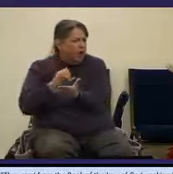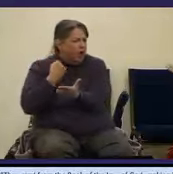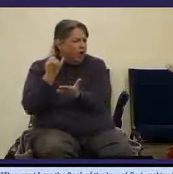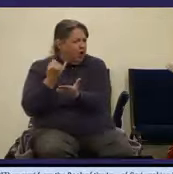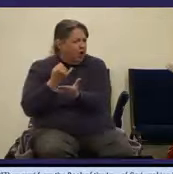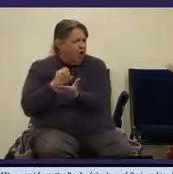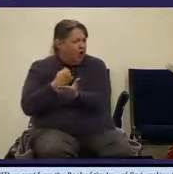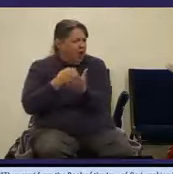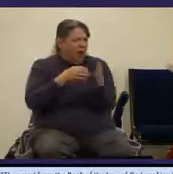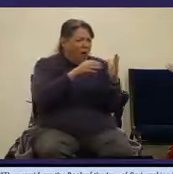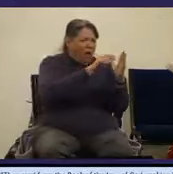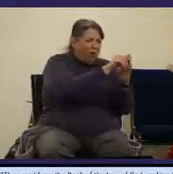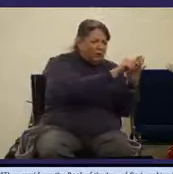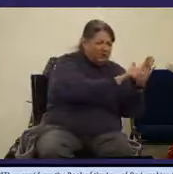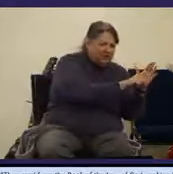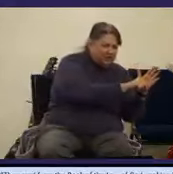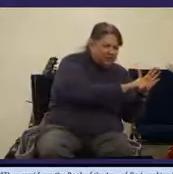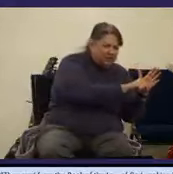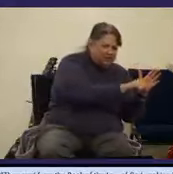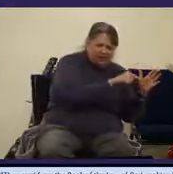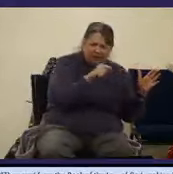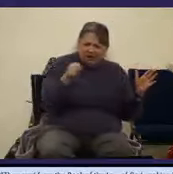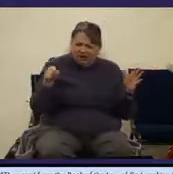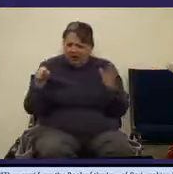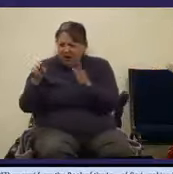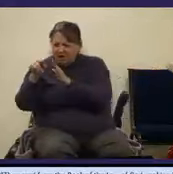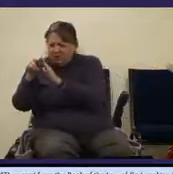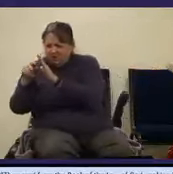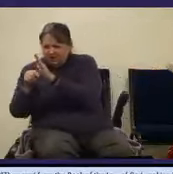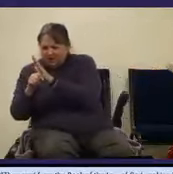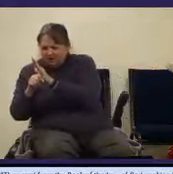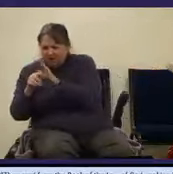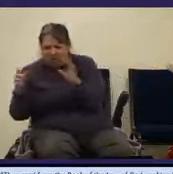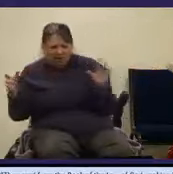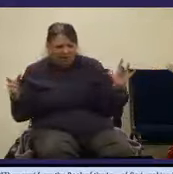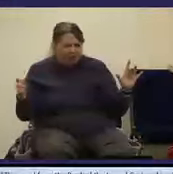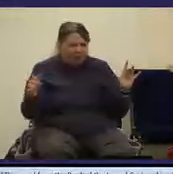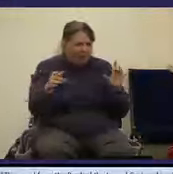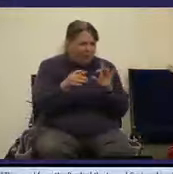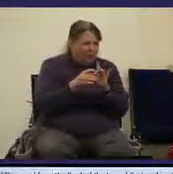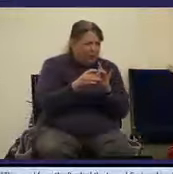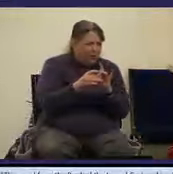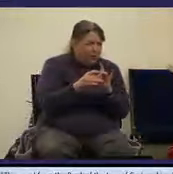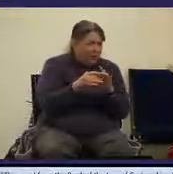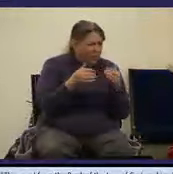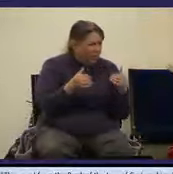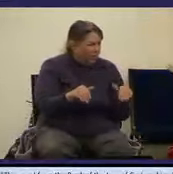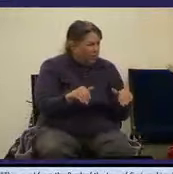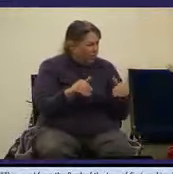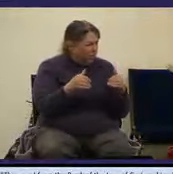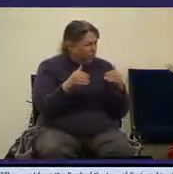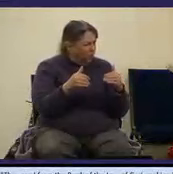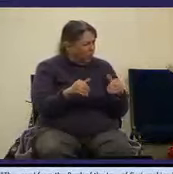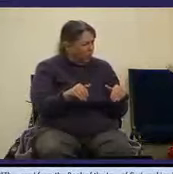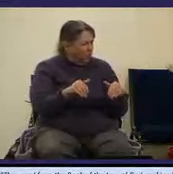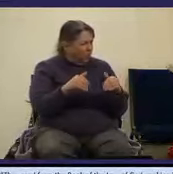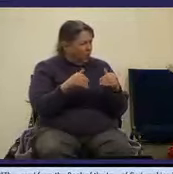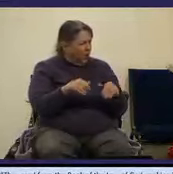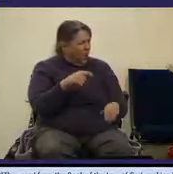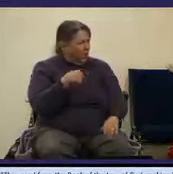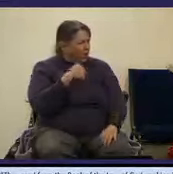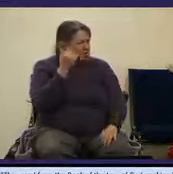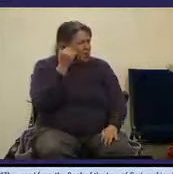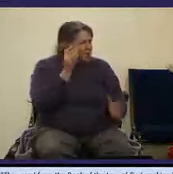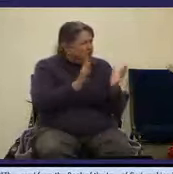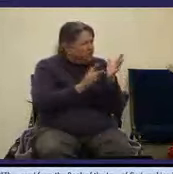Jesus came into the world, we know, we think about it, he came to go to the cross. We know that he came to suffer. We know that he came to carry your sin and